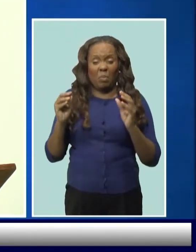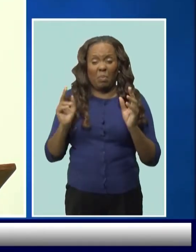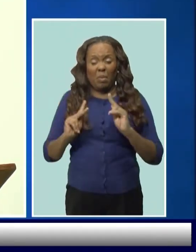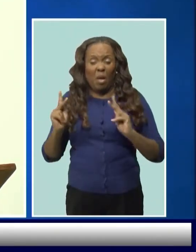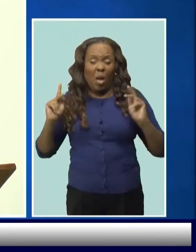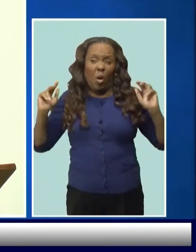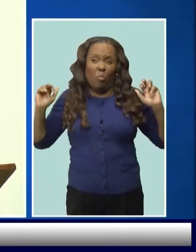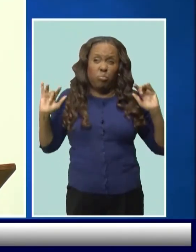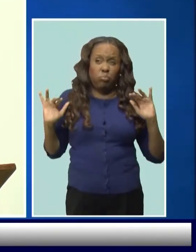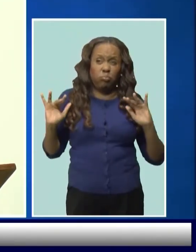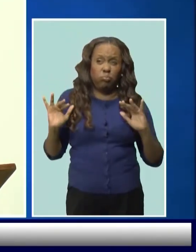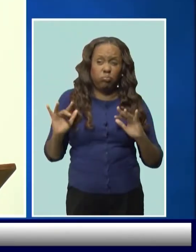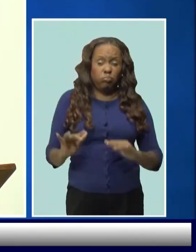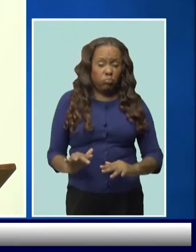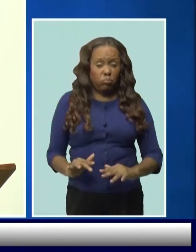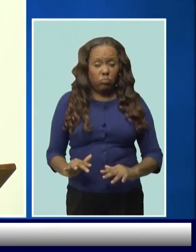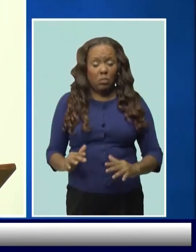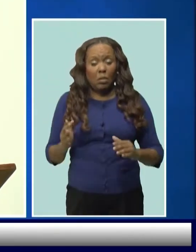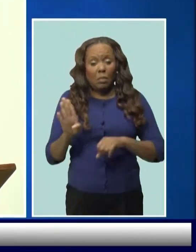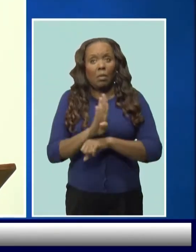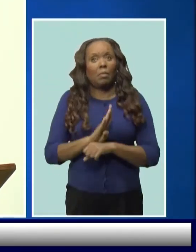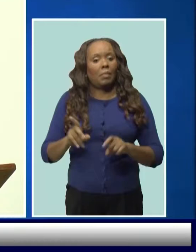given month, they must eat.